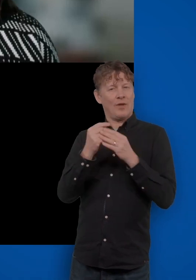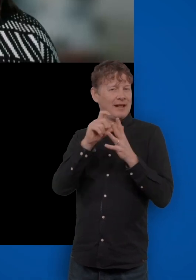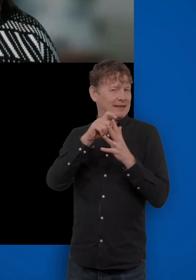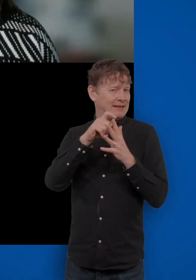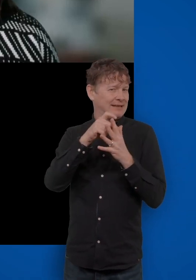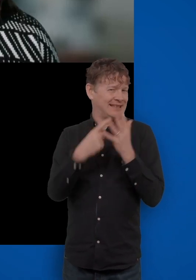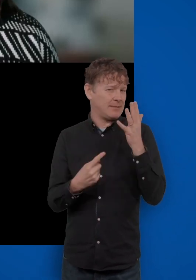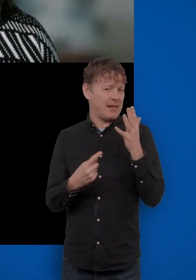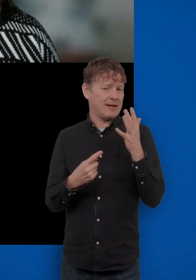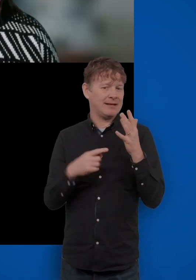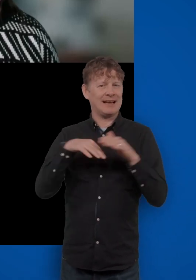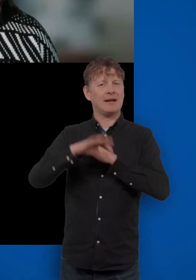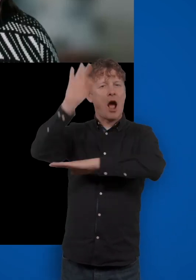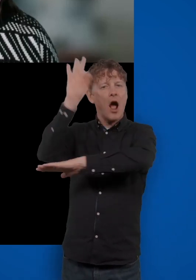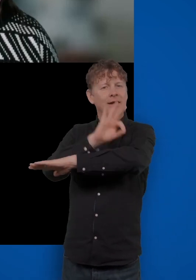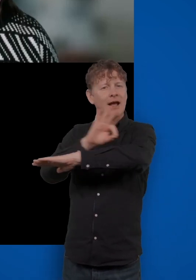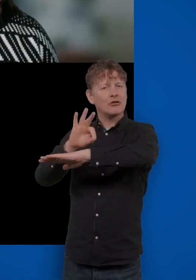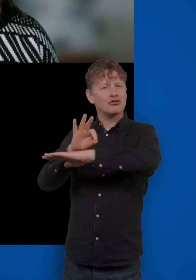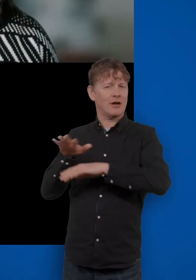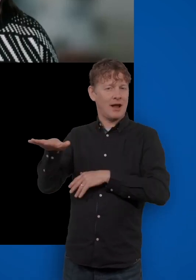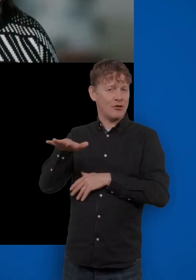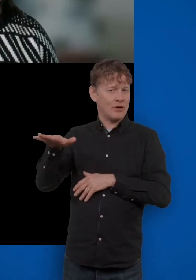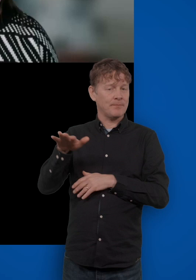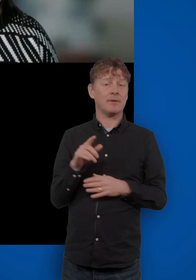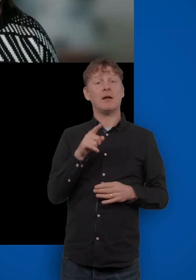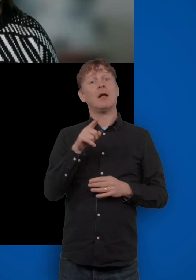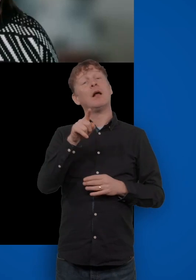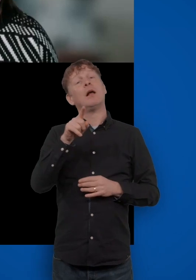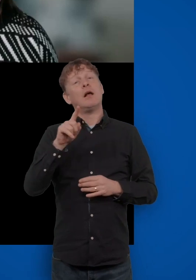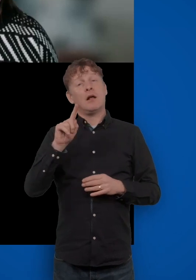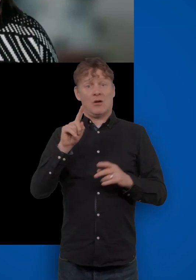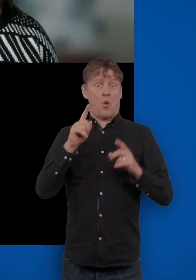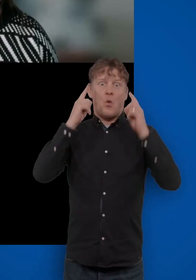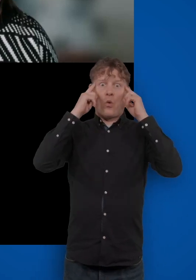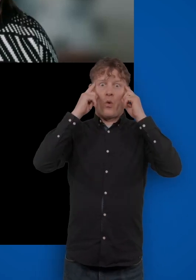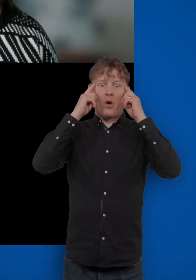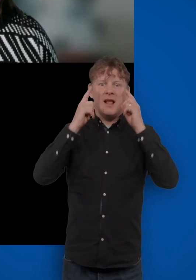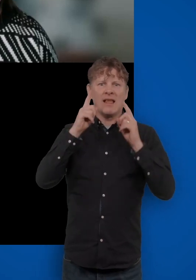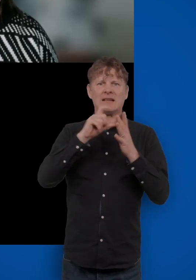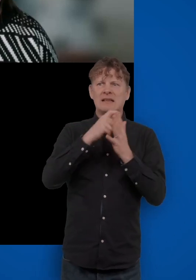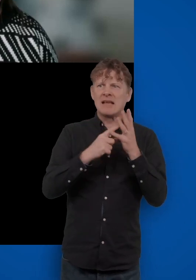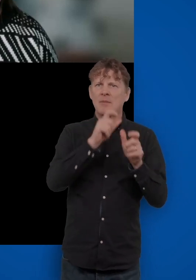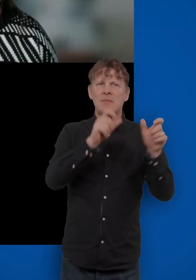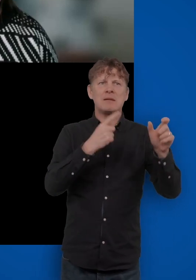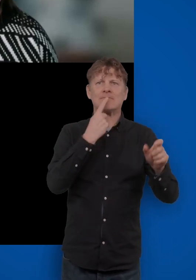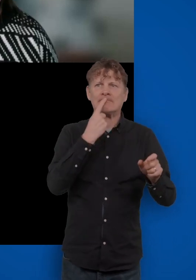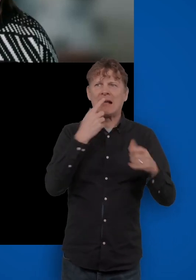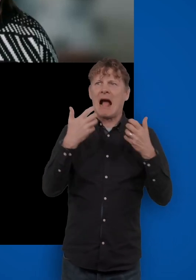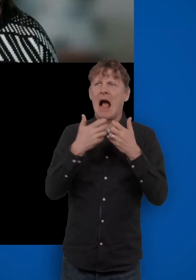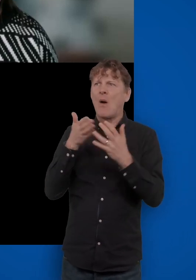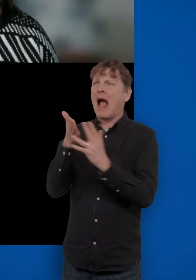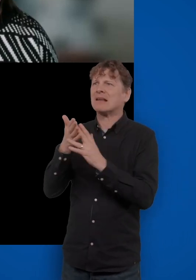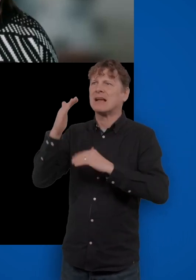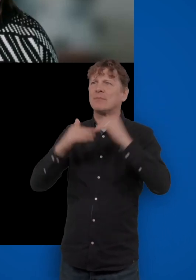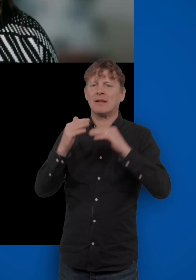with disability in architecture. So when people first started thinking about how disabled people or people in wheelchairs